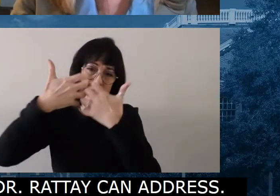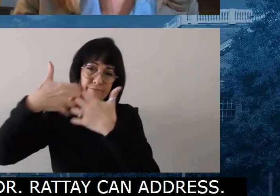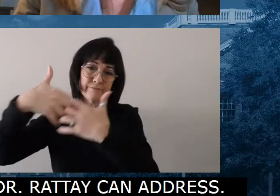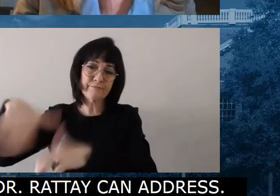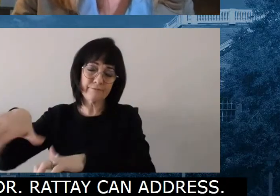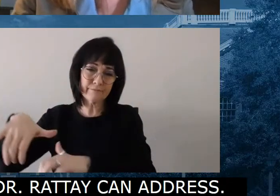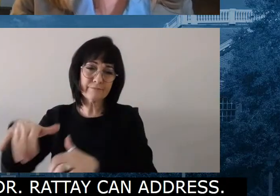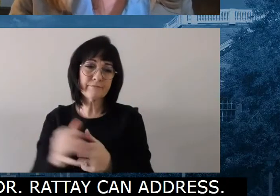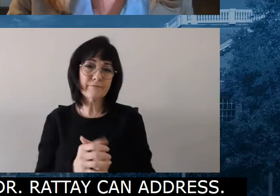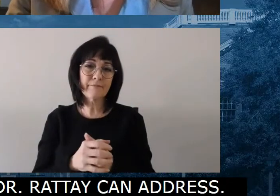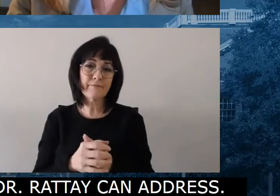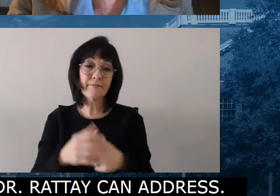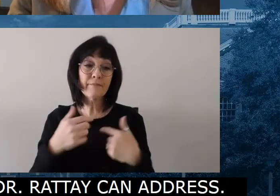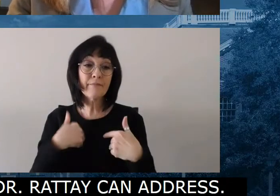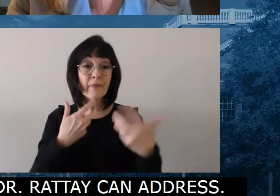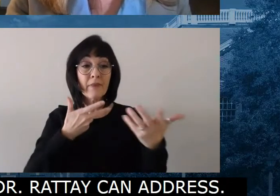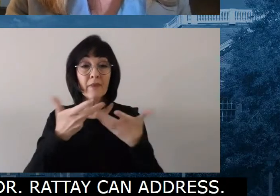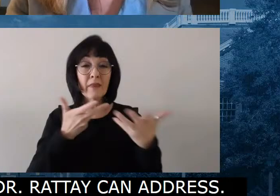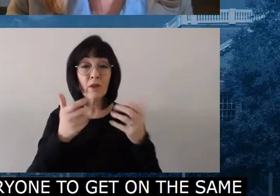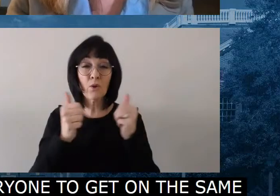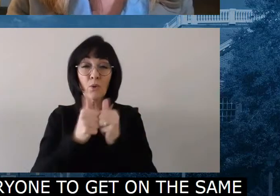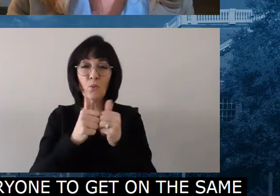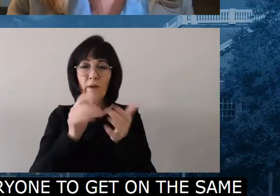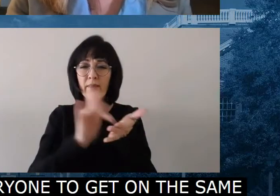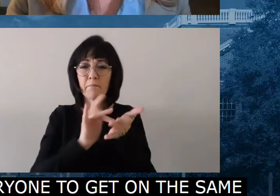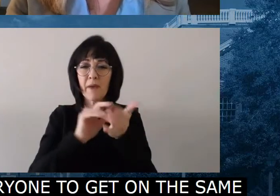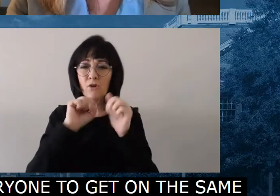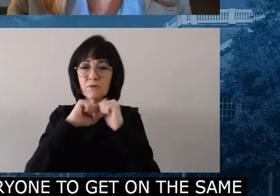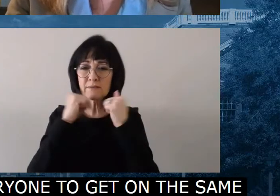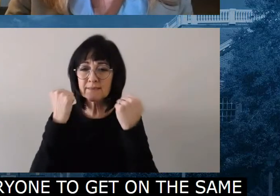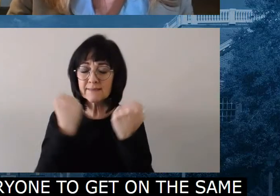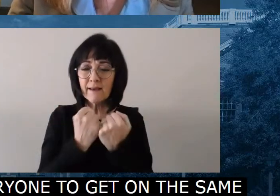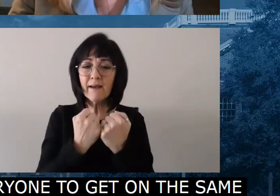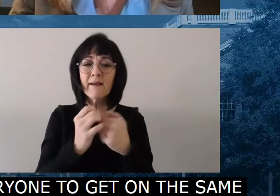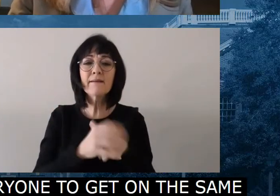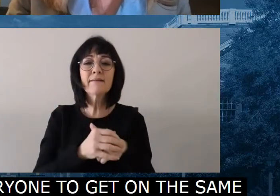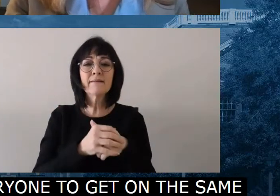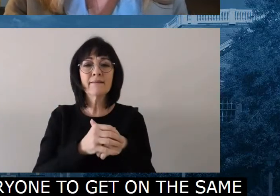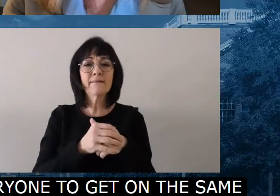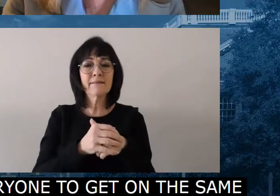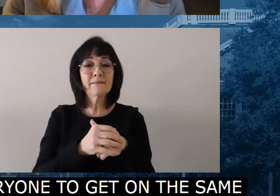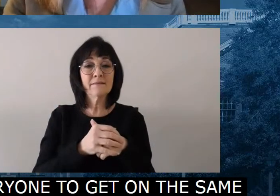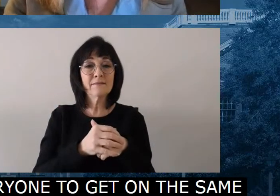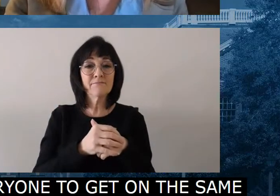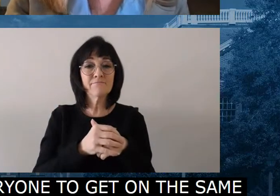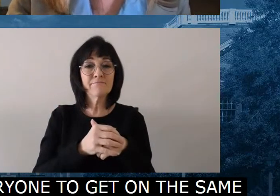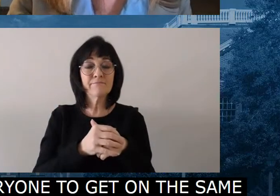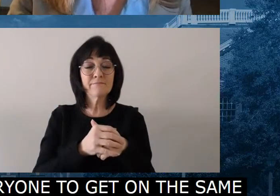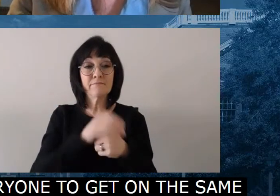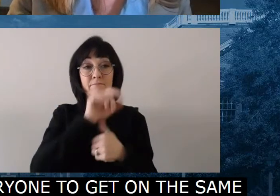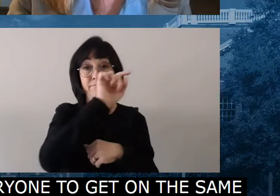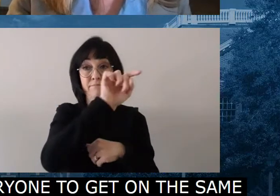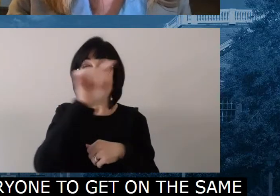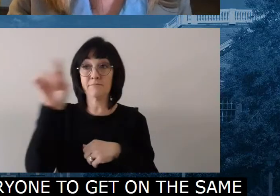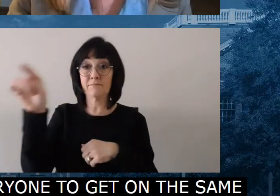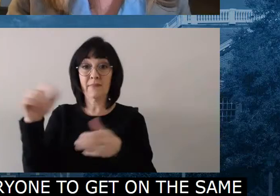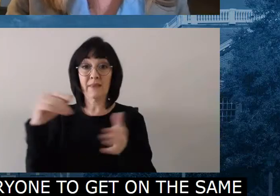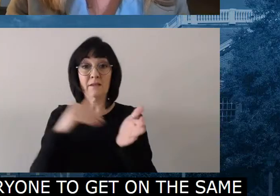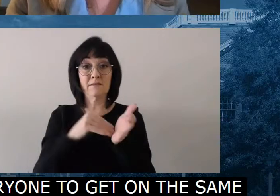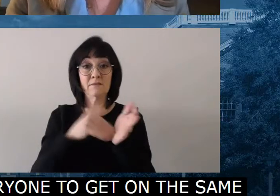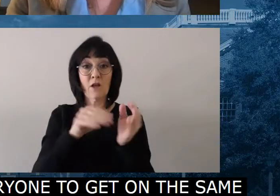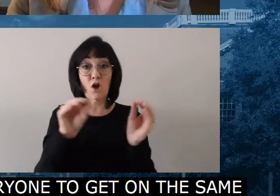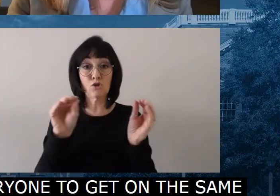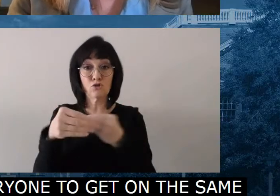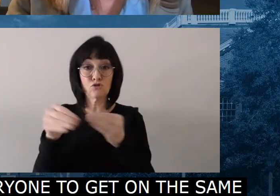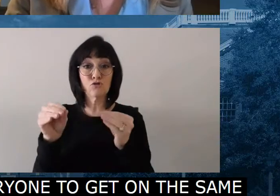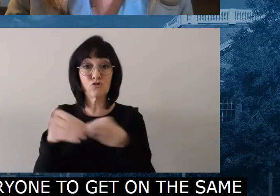and the hospitals days before making the transition. Every licensed medical provider in the state